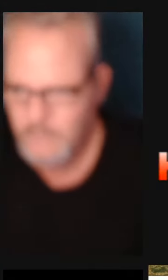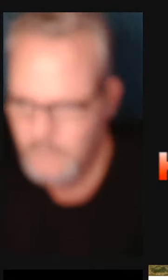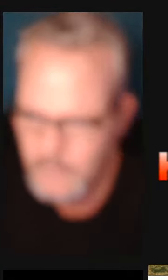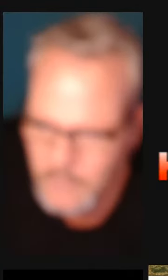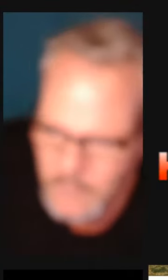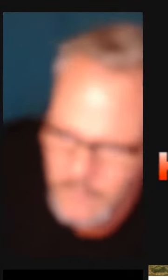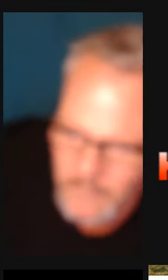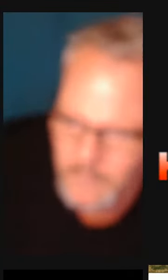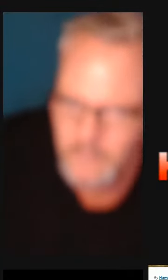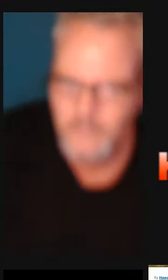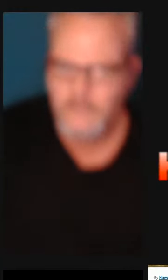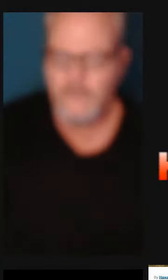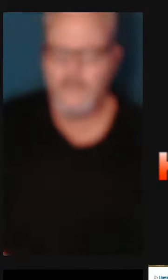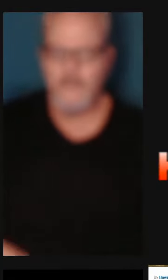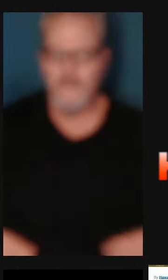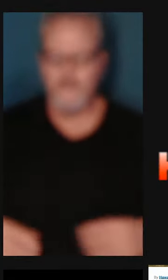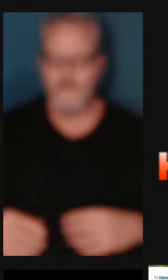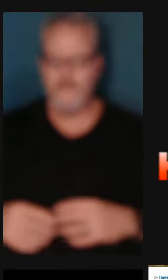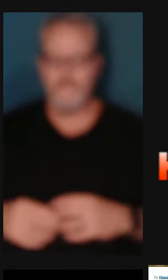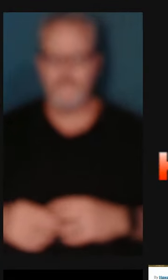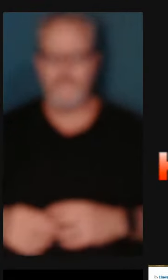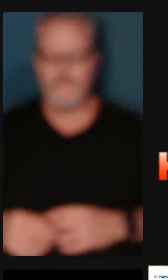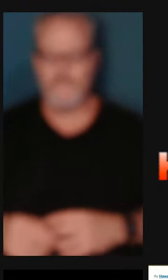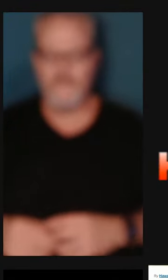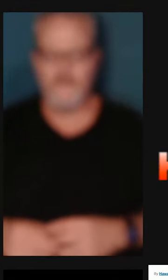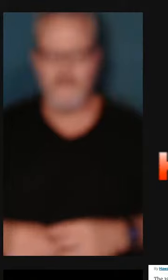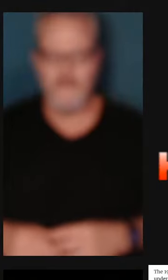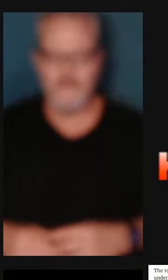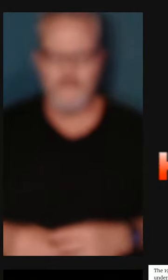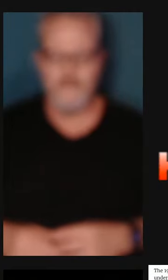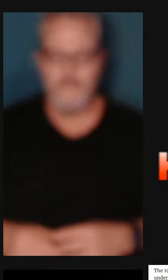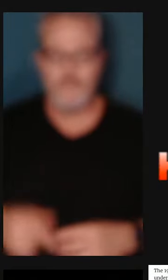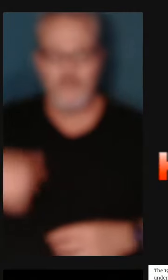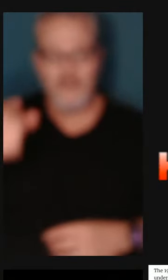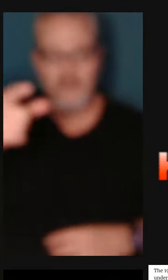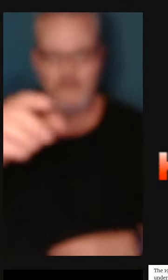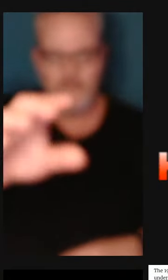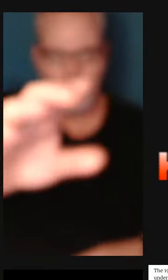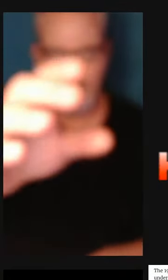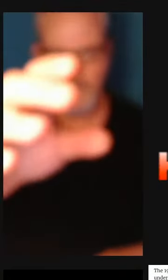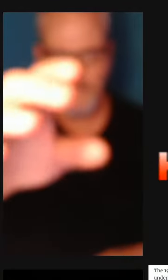that. But this is the story of how this whole